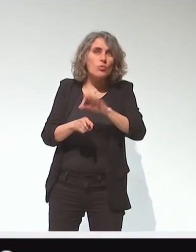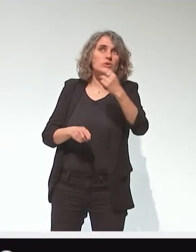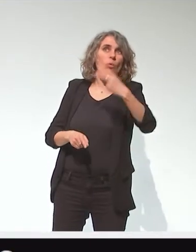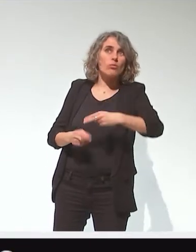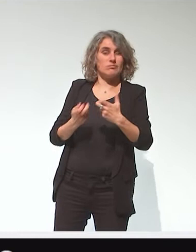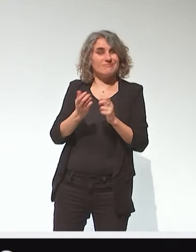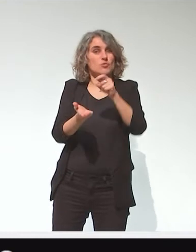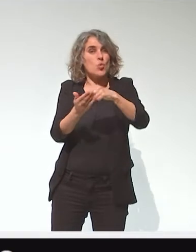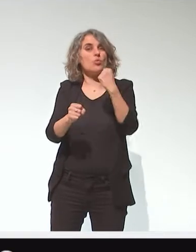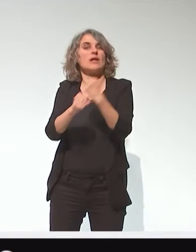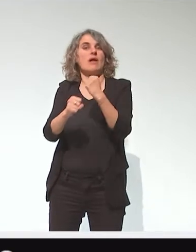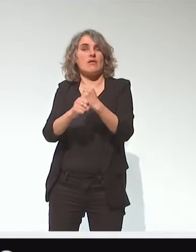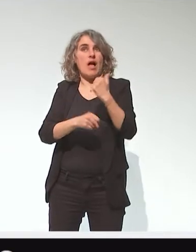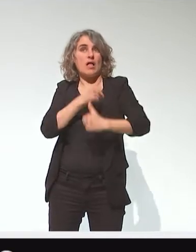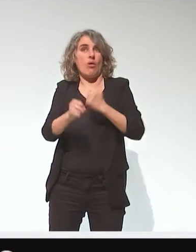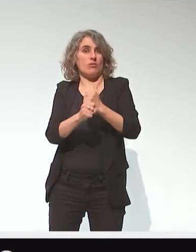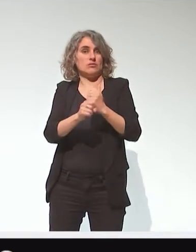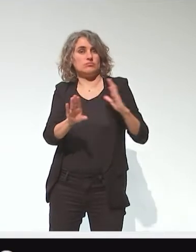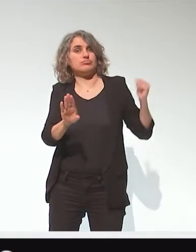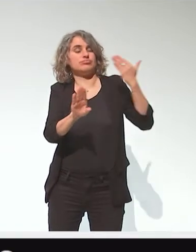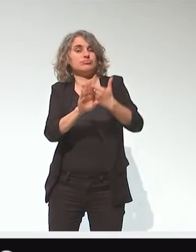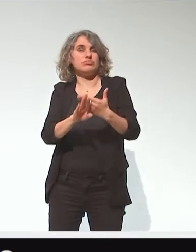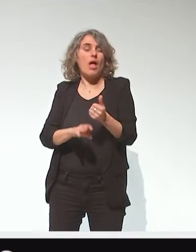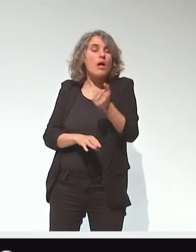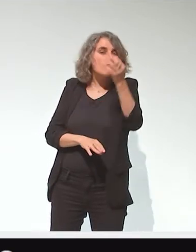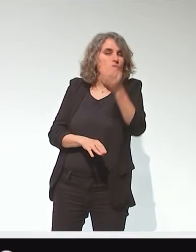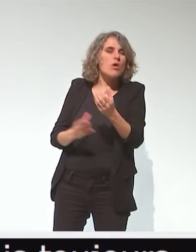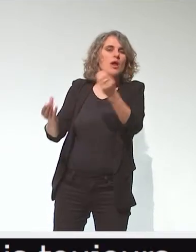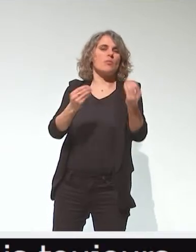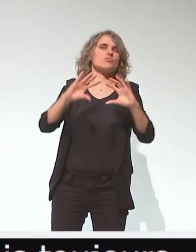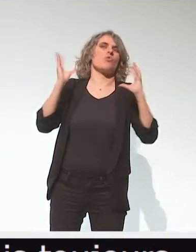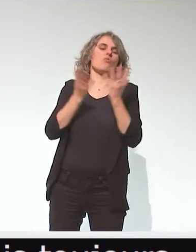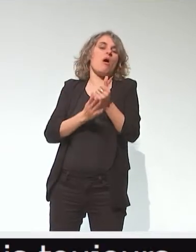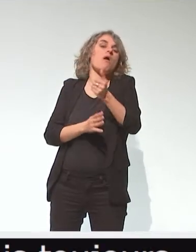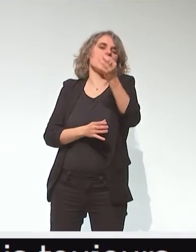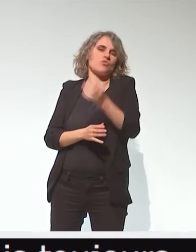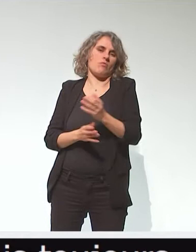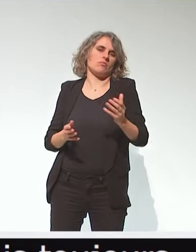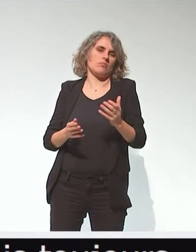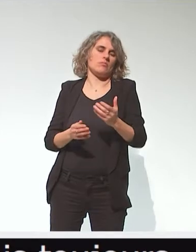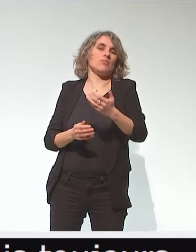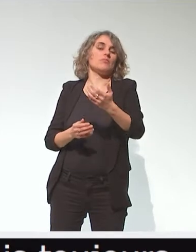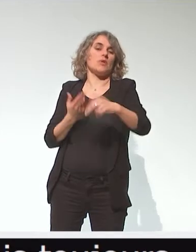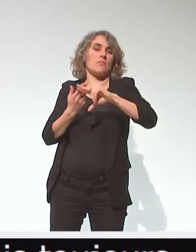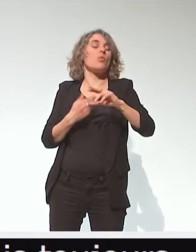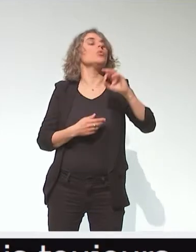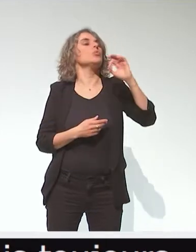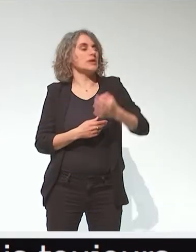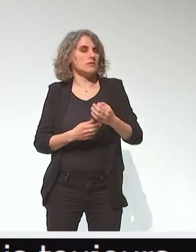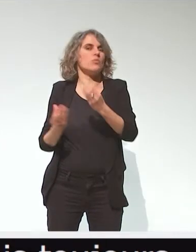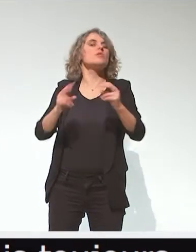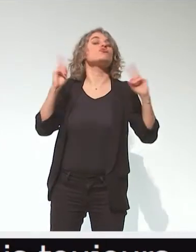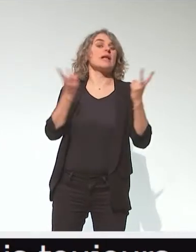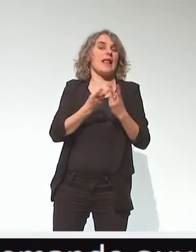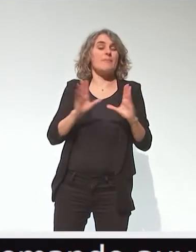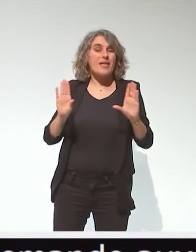the general population, the answer is 1%. In the population of people severely limited